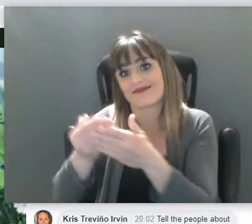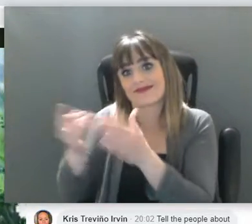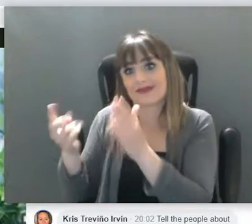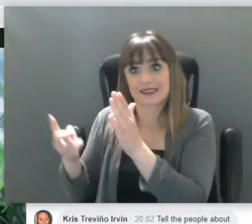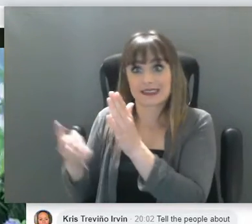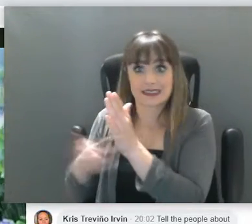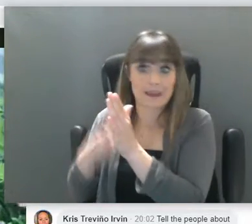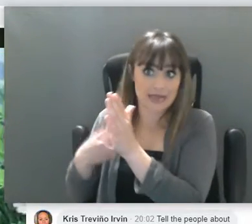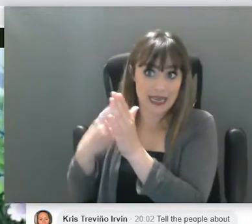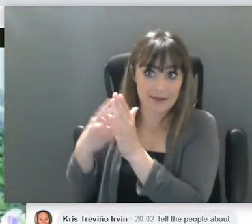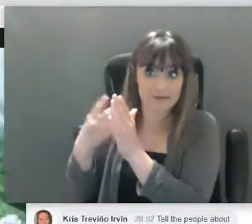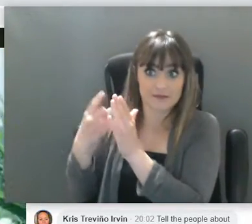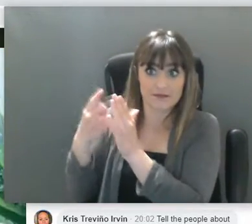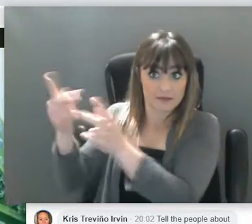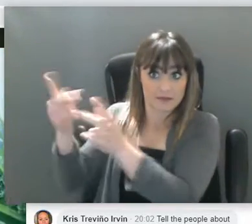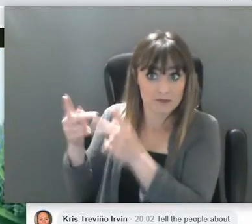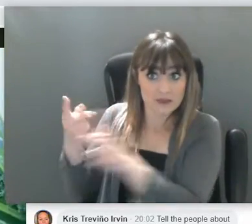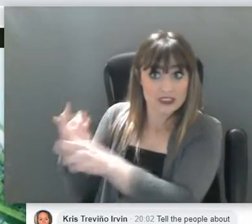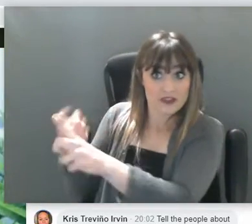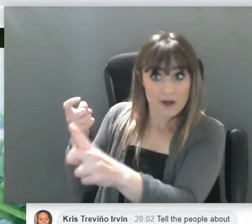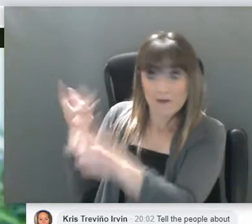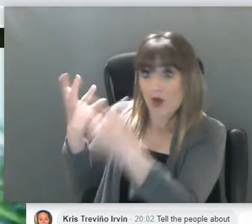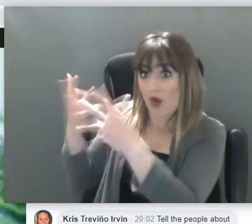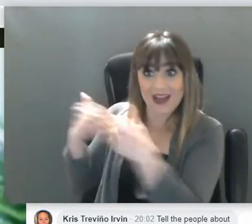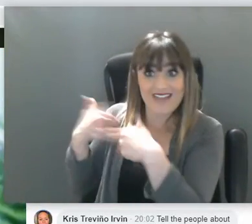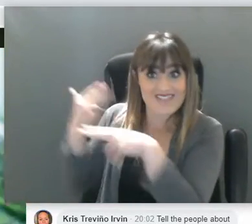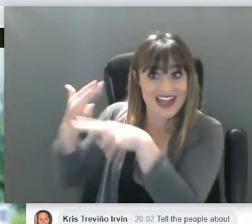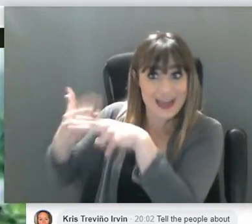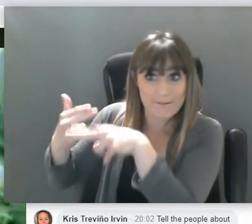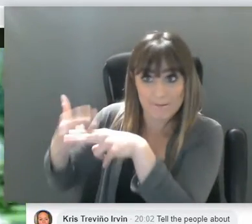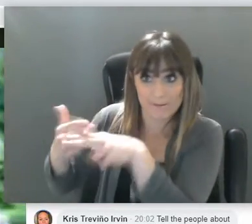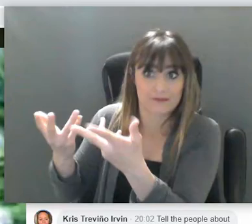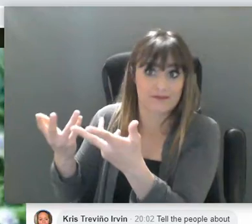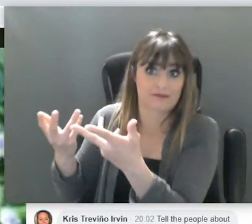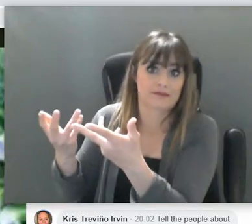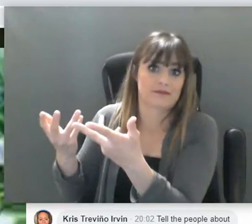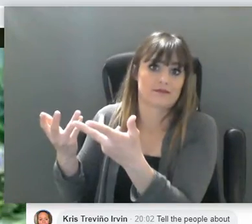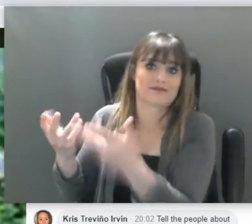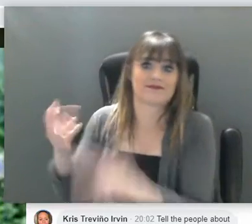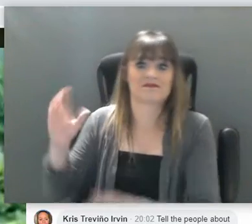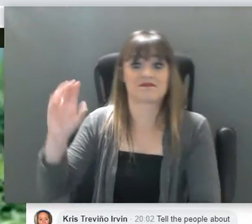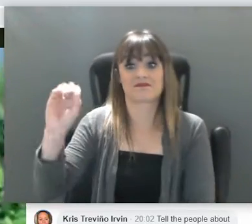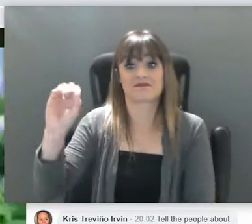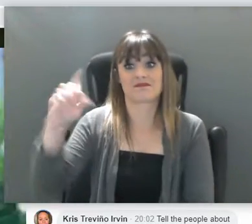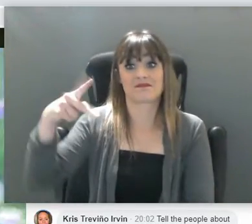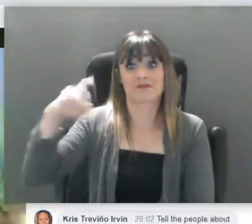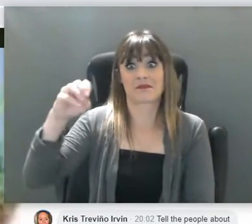already named them. So opossums are just winning the day. They say, let them rule the world.